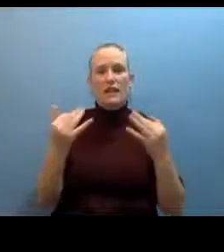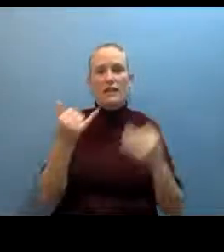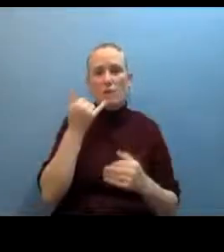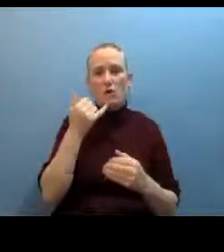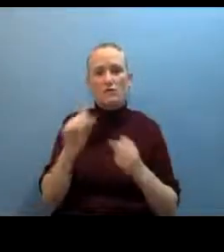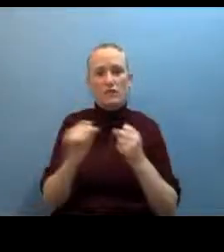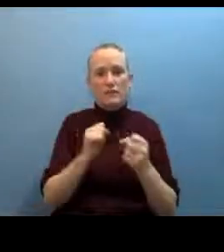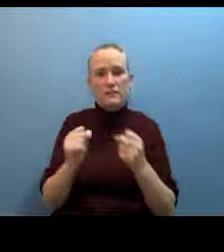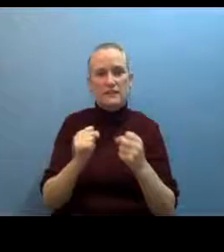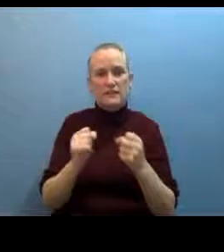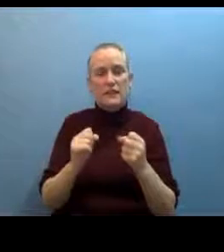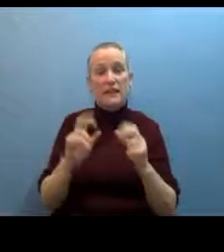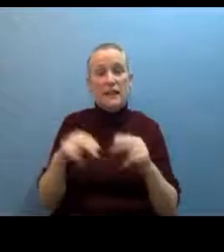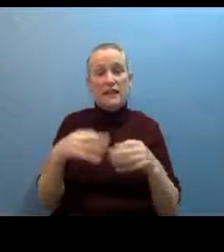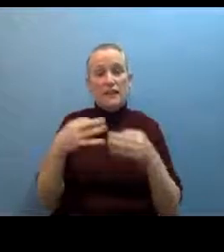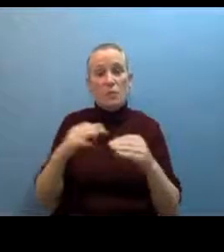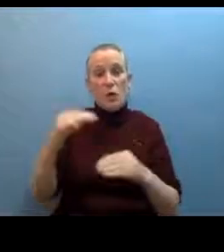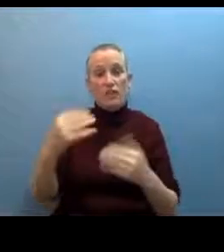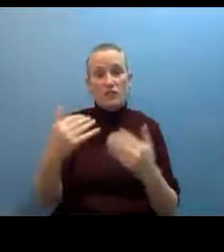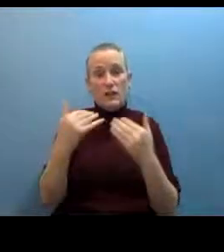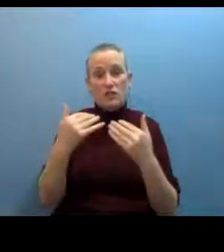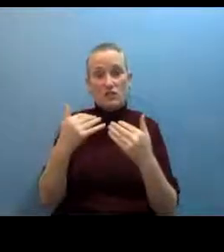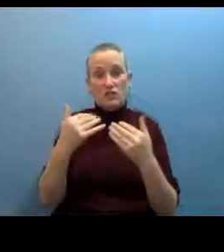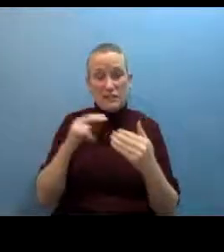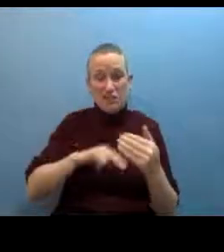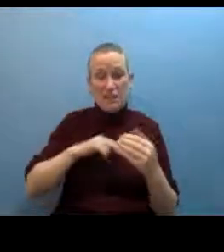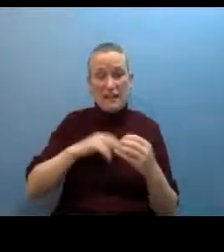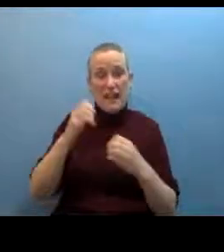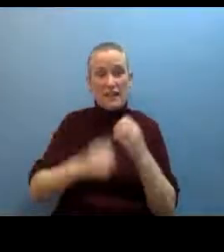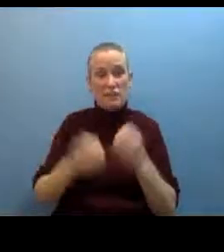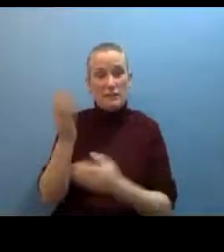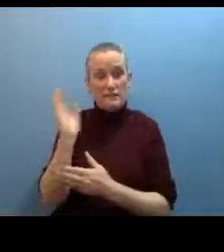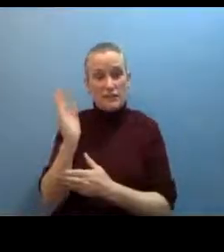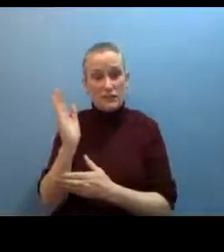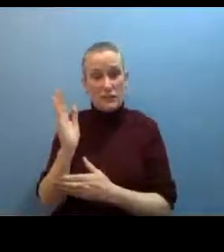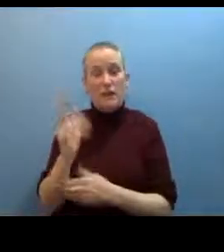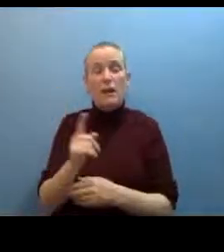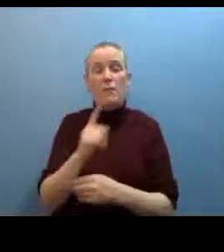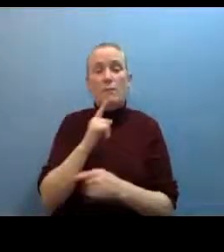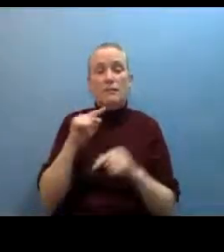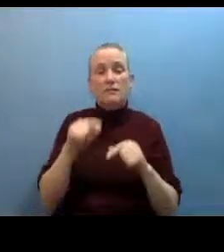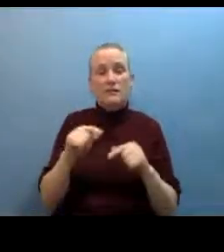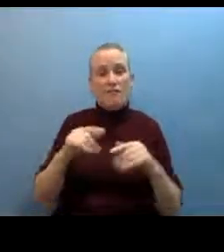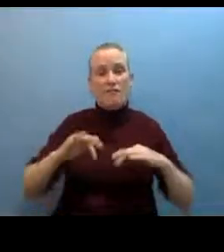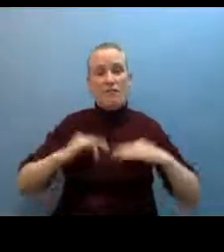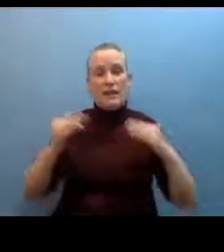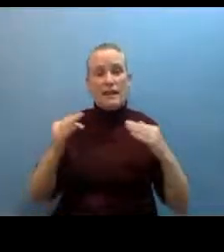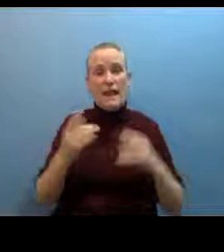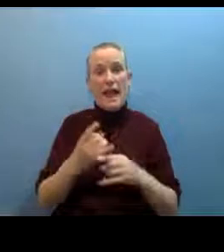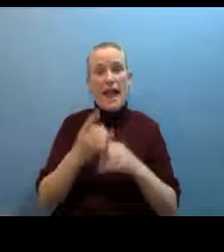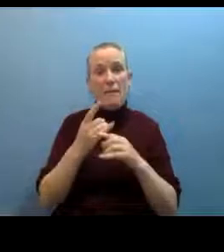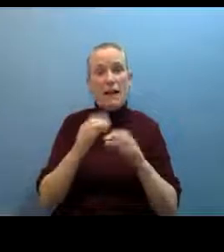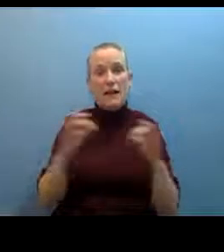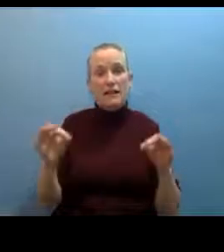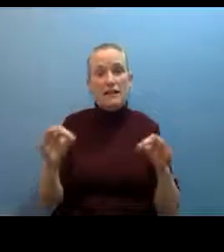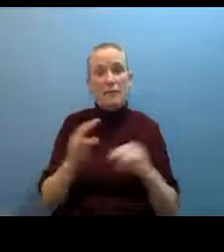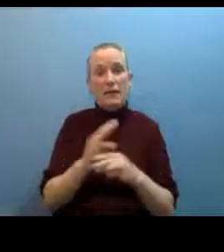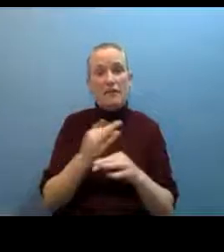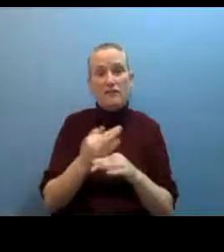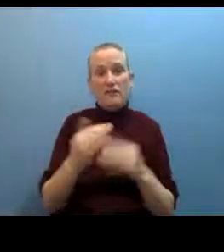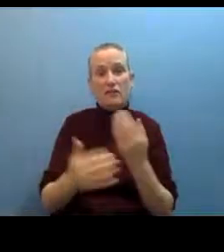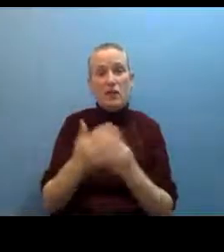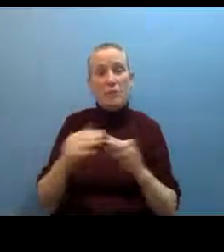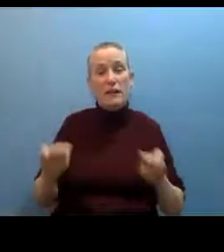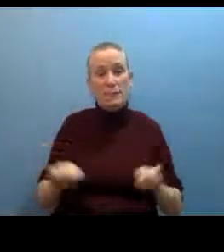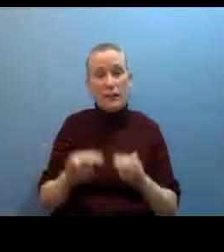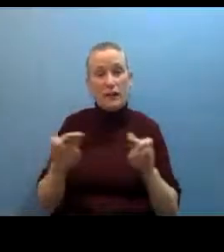more information on the free phone service towards the end of the presentation, but basically it's a free helpline for parents and young people, which